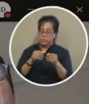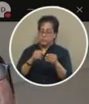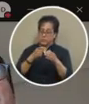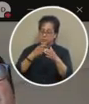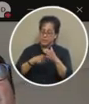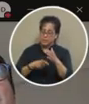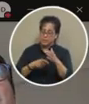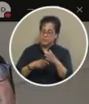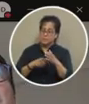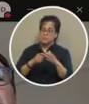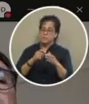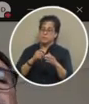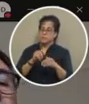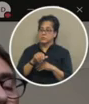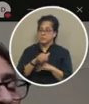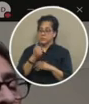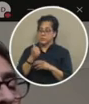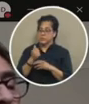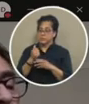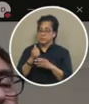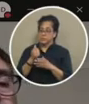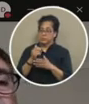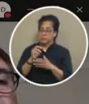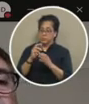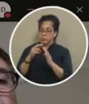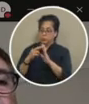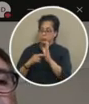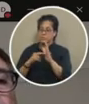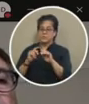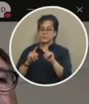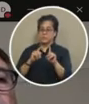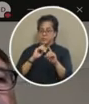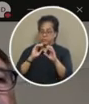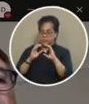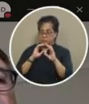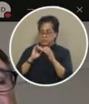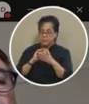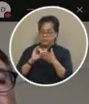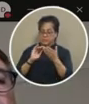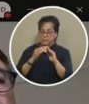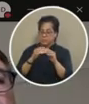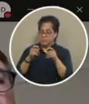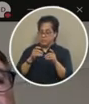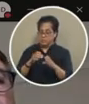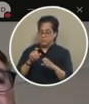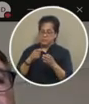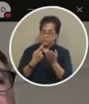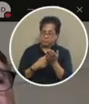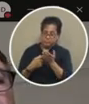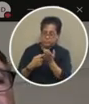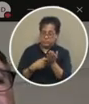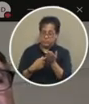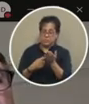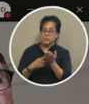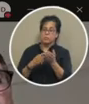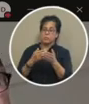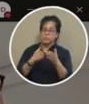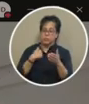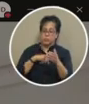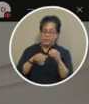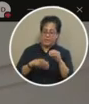taxes, there's another set of, a different conversation that the city manager would need to have with you all before we go ahead and put it in